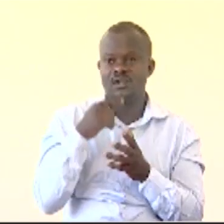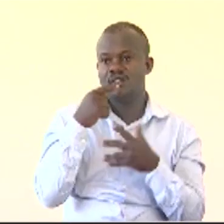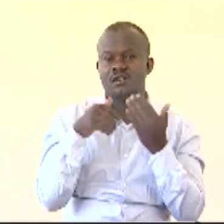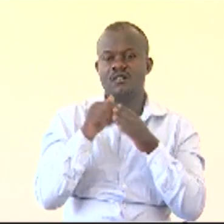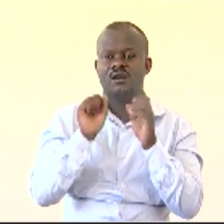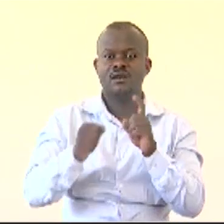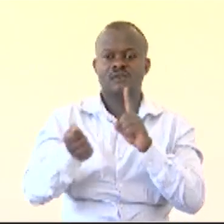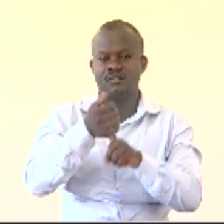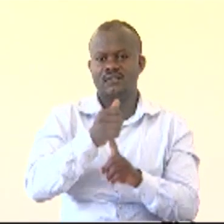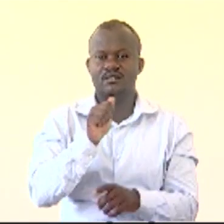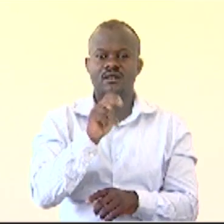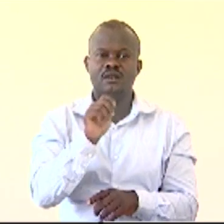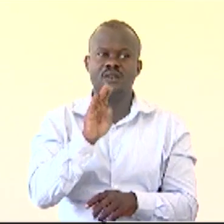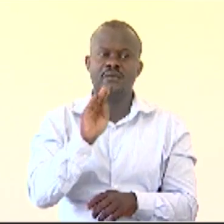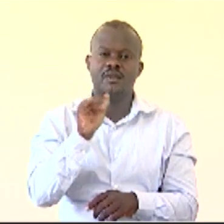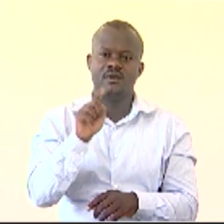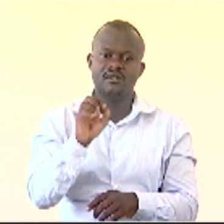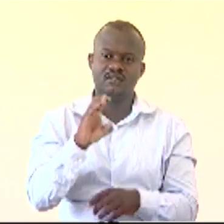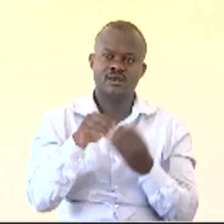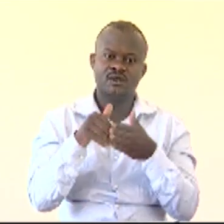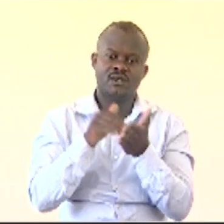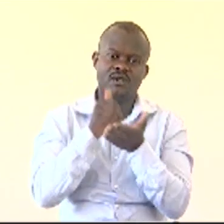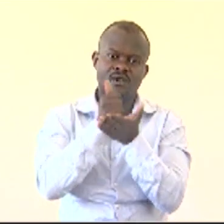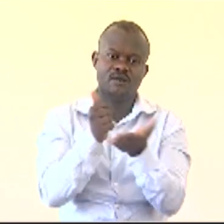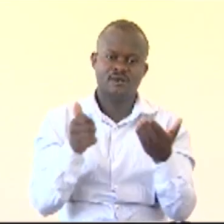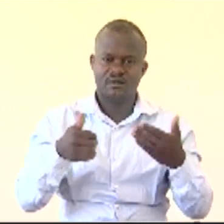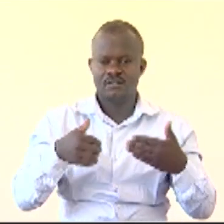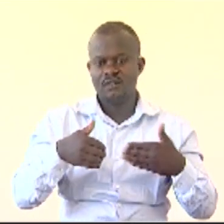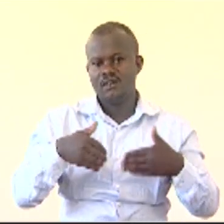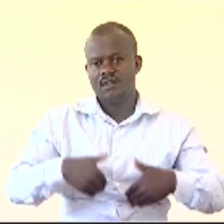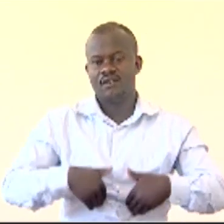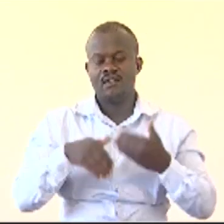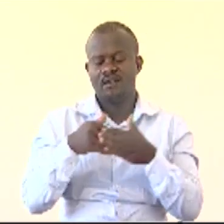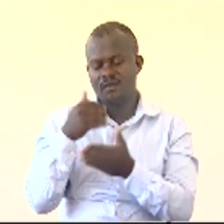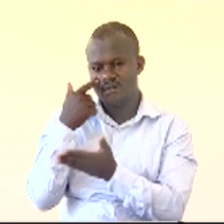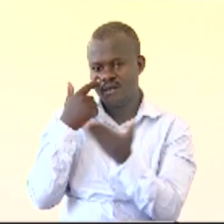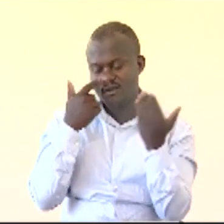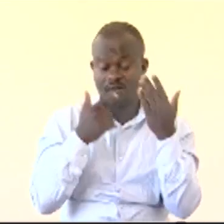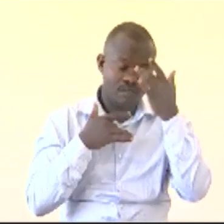some antibiotic treatments and helps to reduce the time a person is